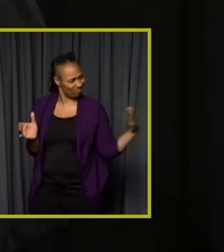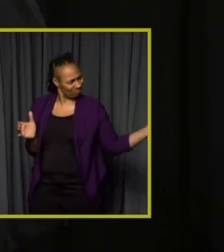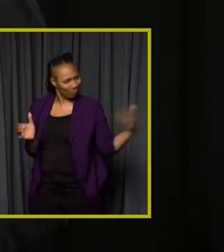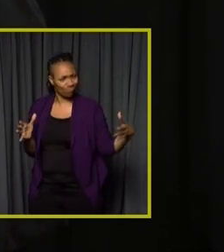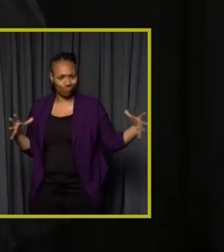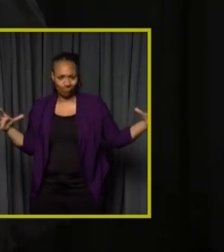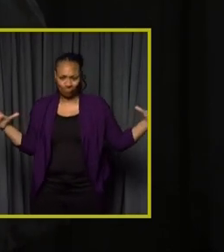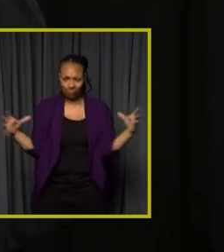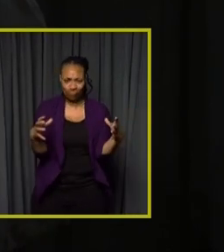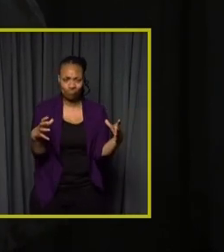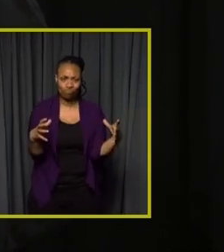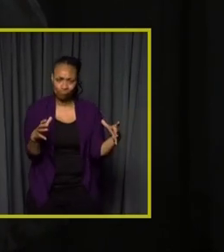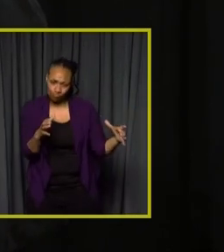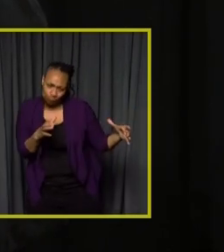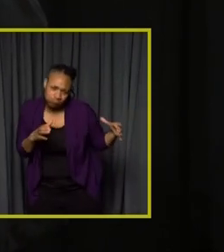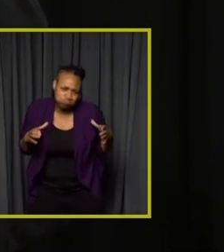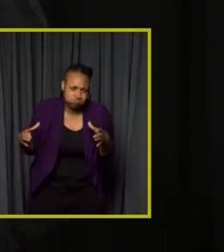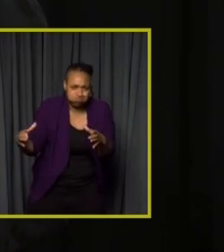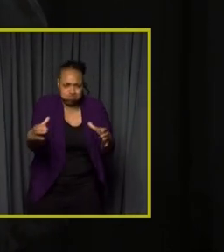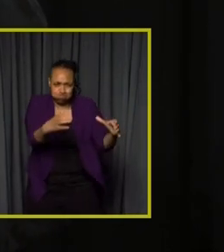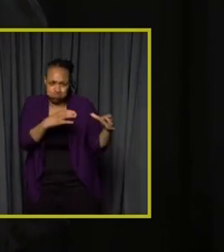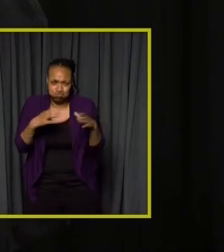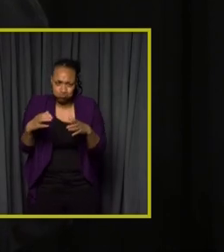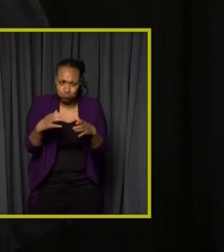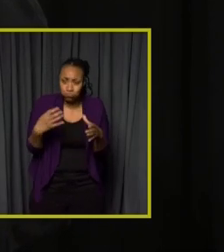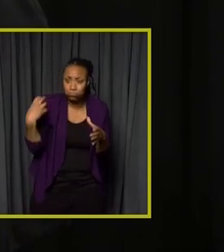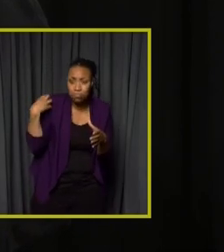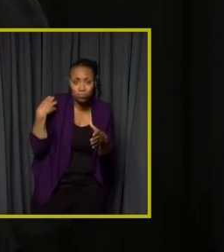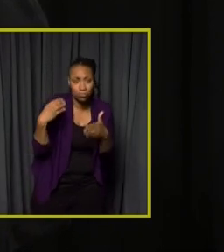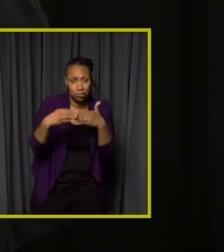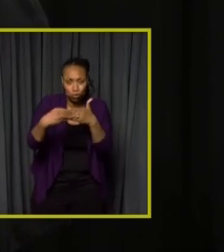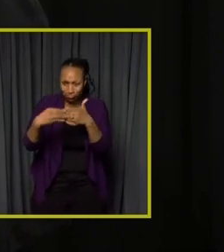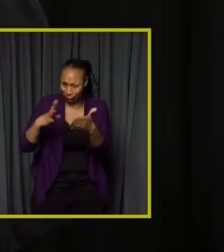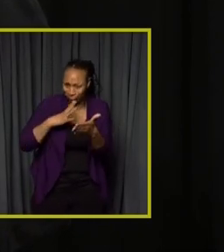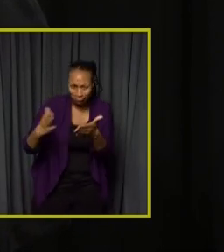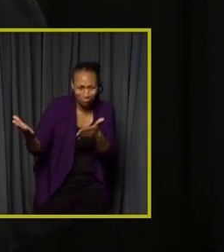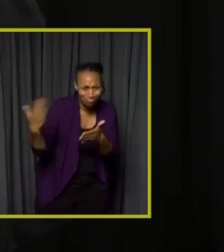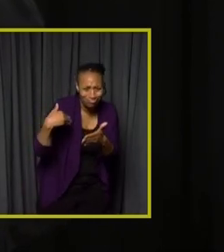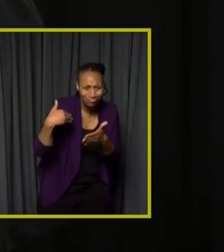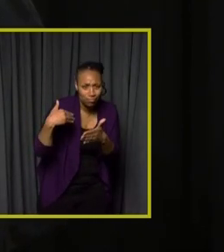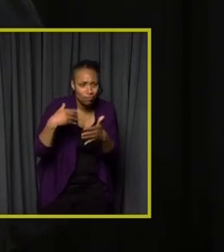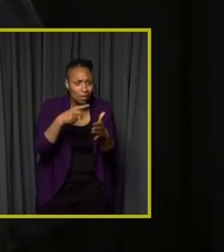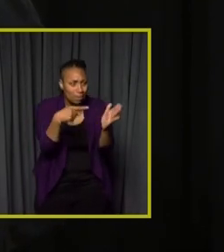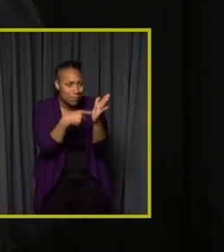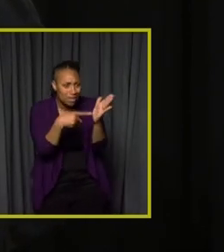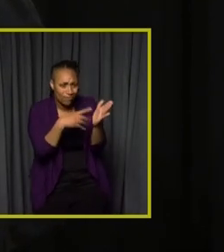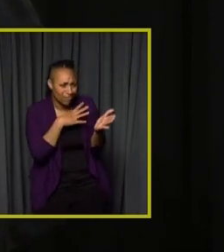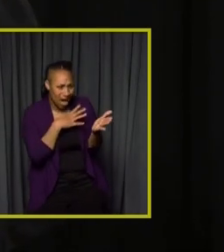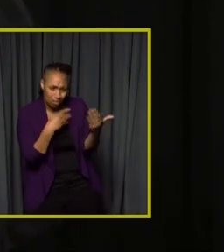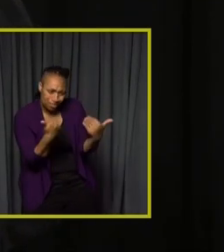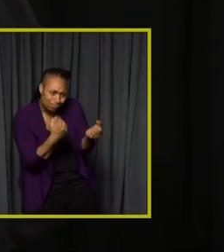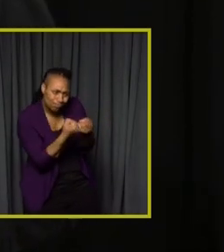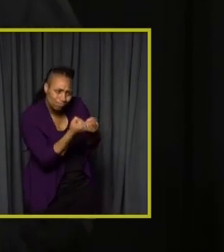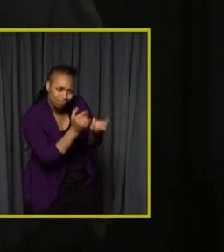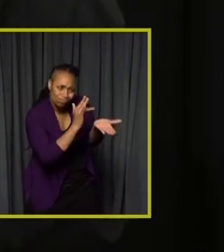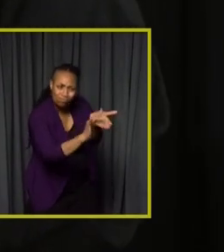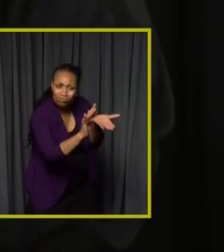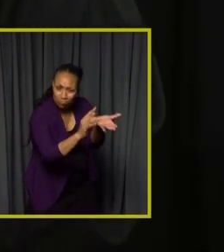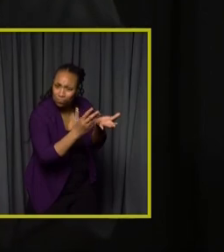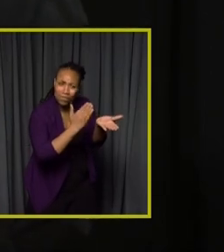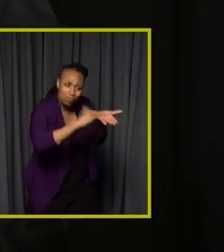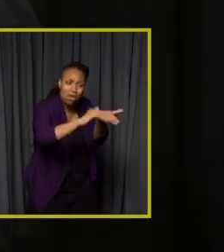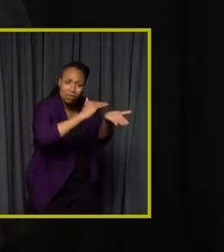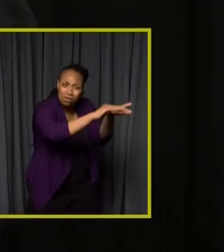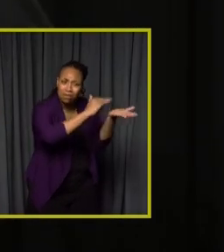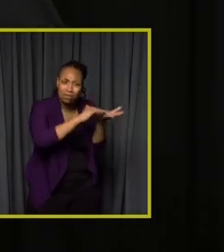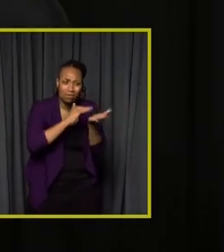impacted. Debts that cannot be paid must be relieved. And we need a moral revolution of values to repair the breach in our